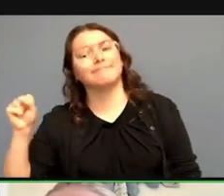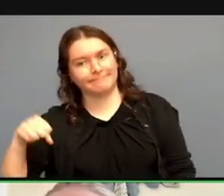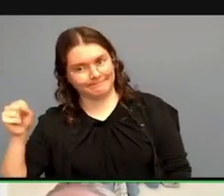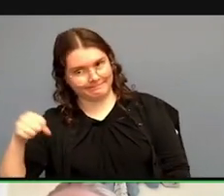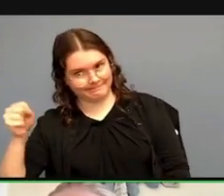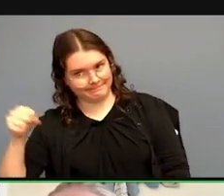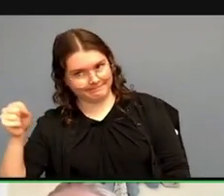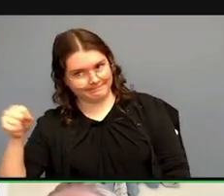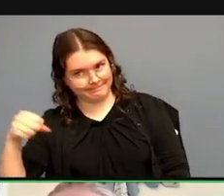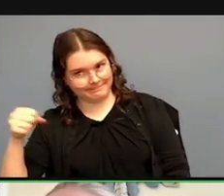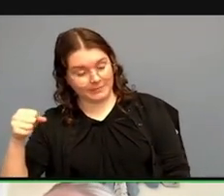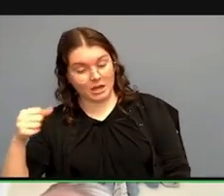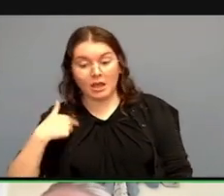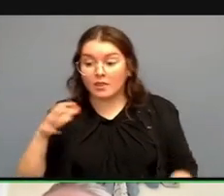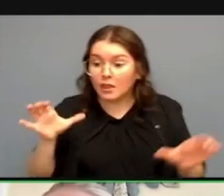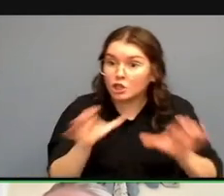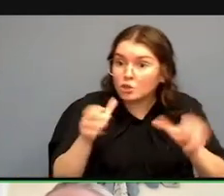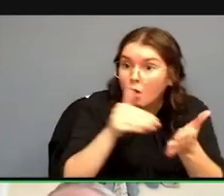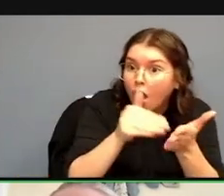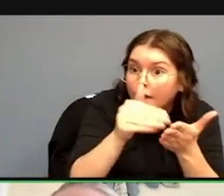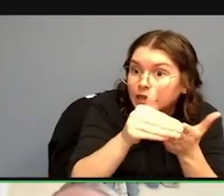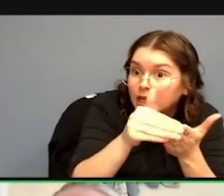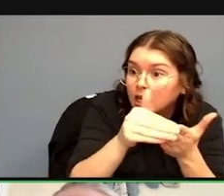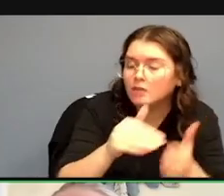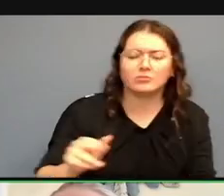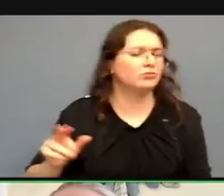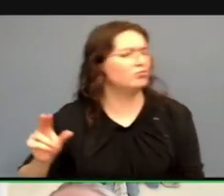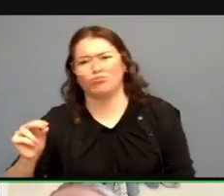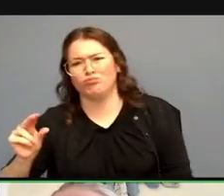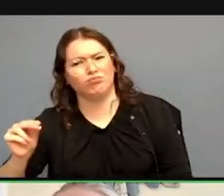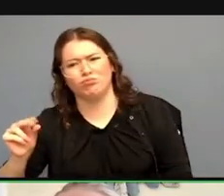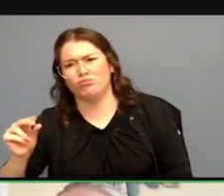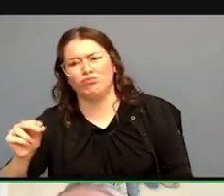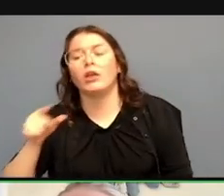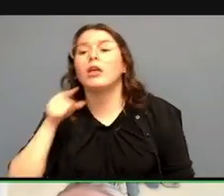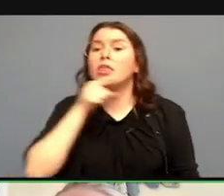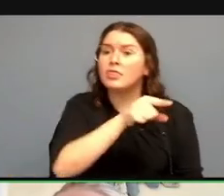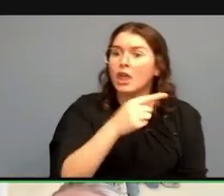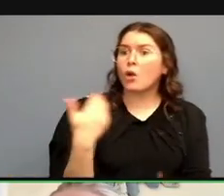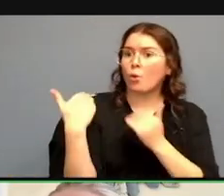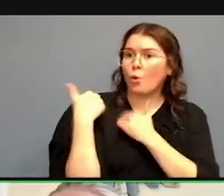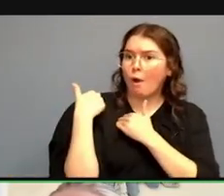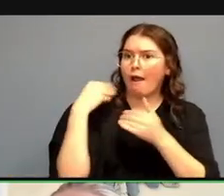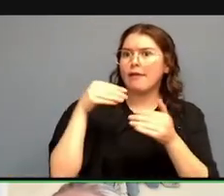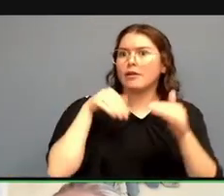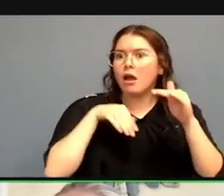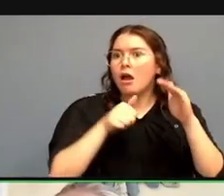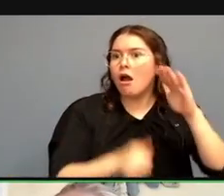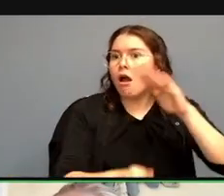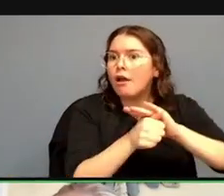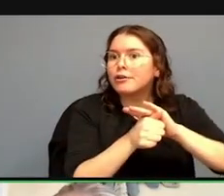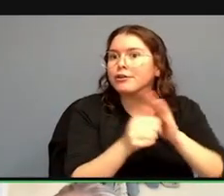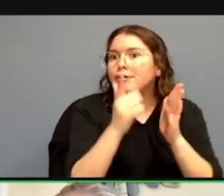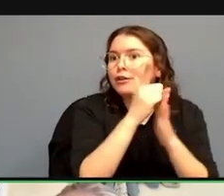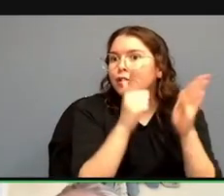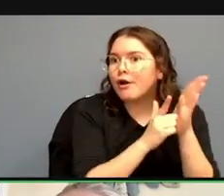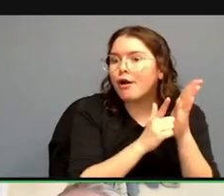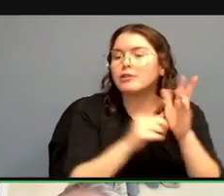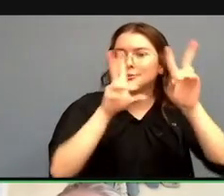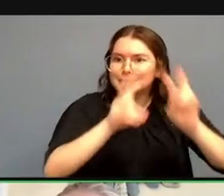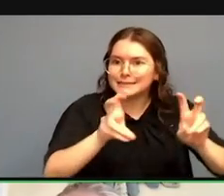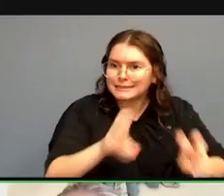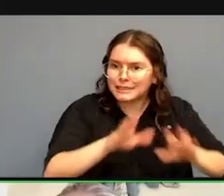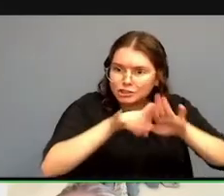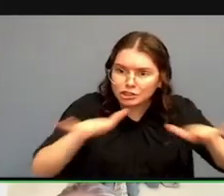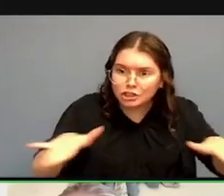they do that often? No, because their obligation under the law to assess children and find